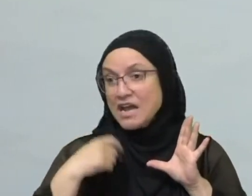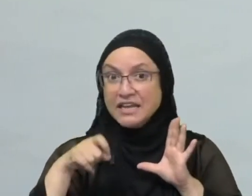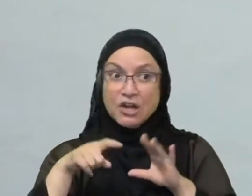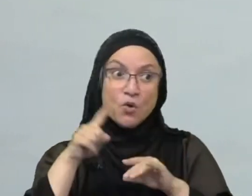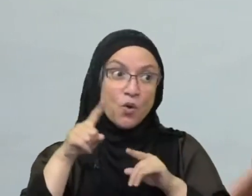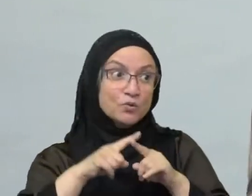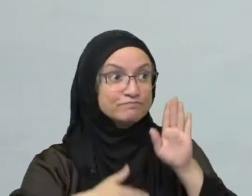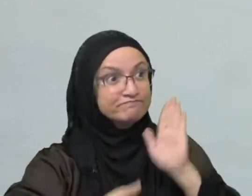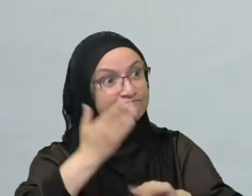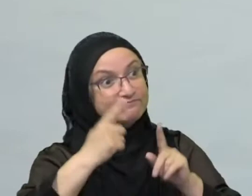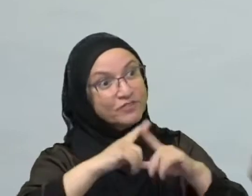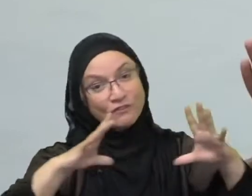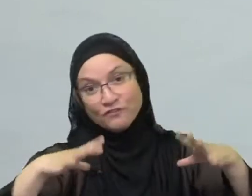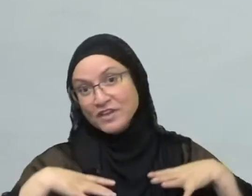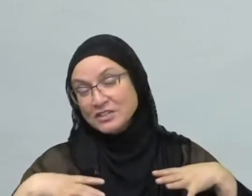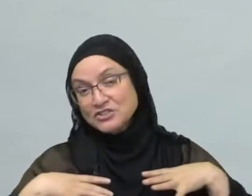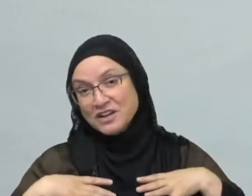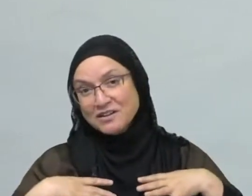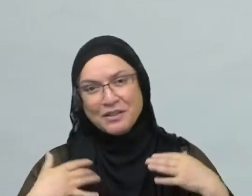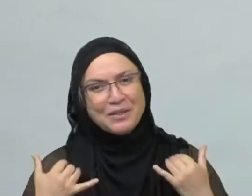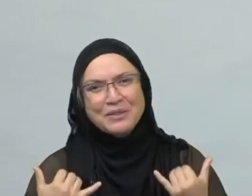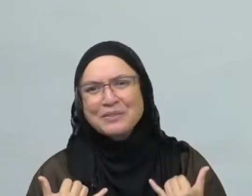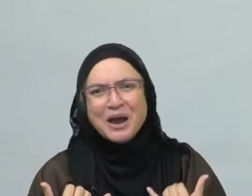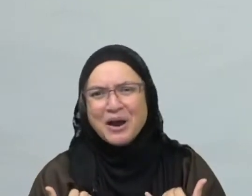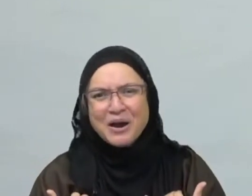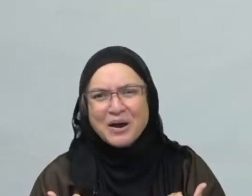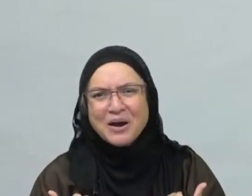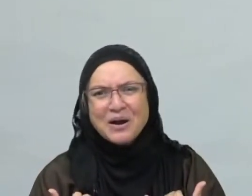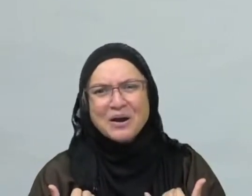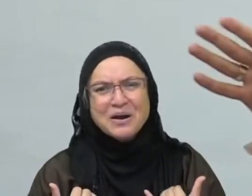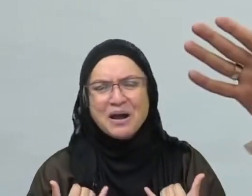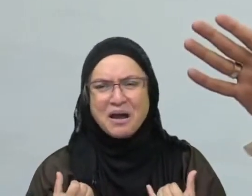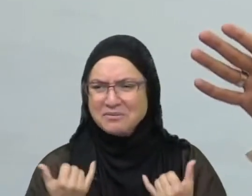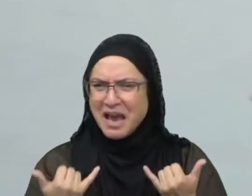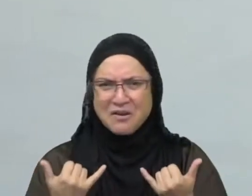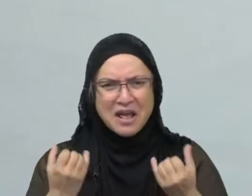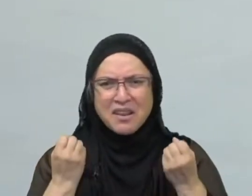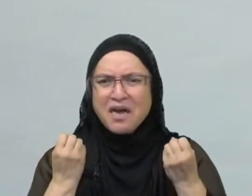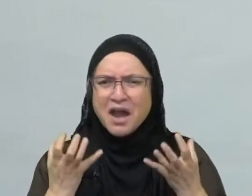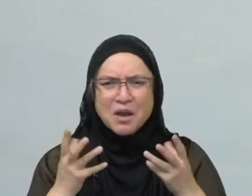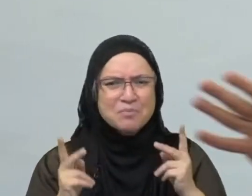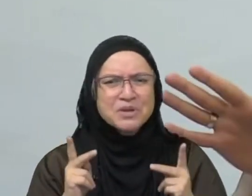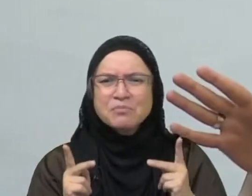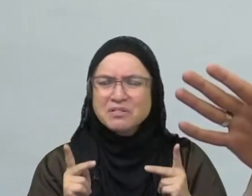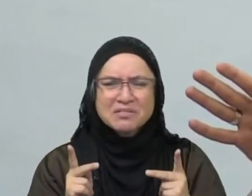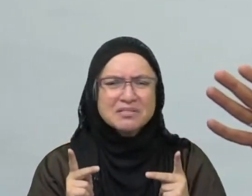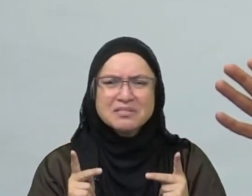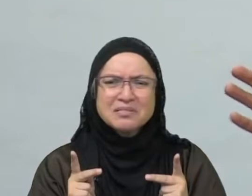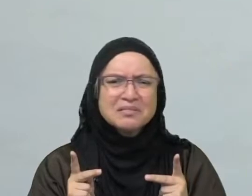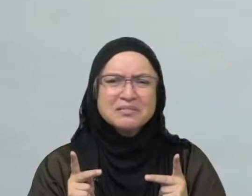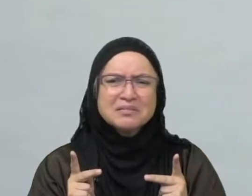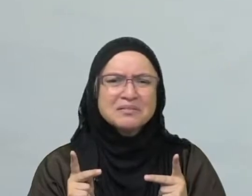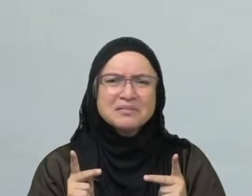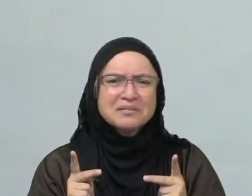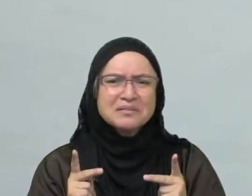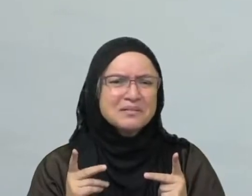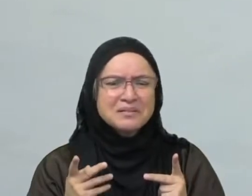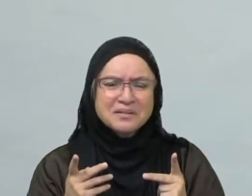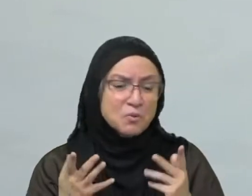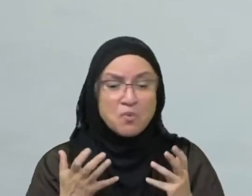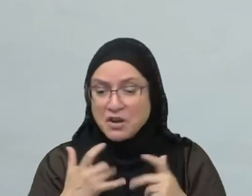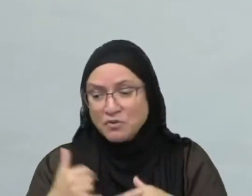right? I just don't want to be bothered. I want to not have any concerns. I want to not have any worries. I want to